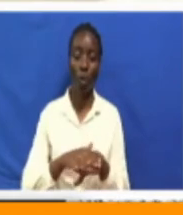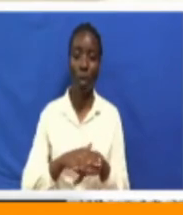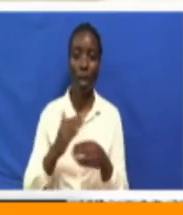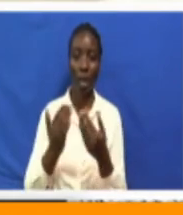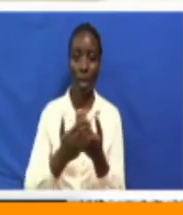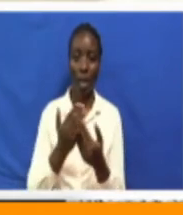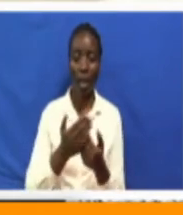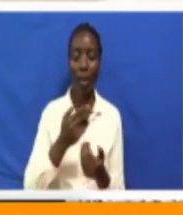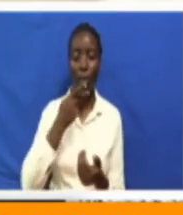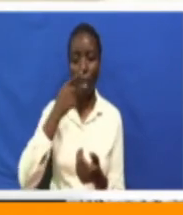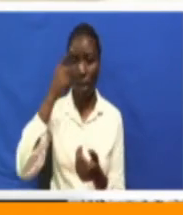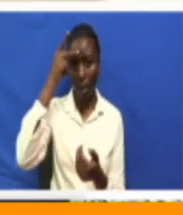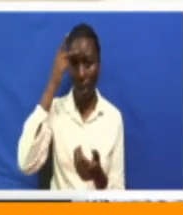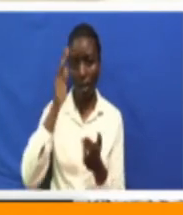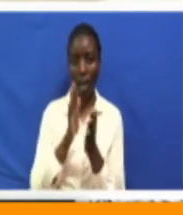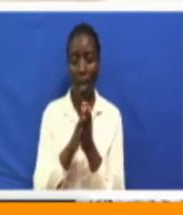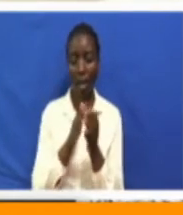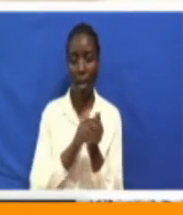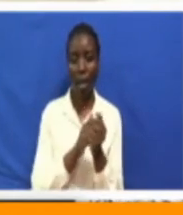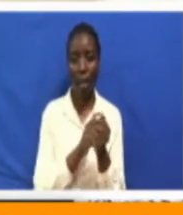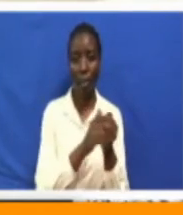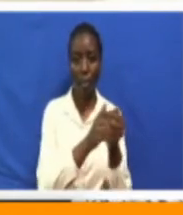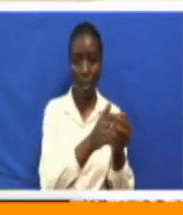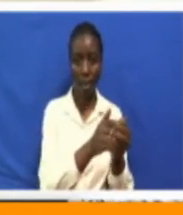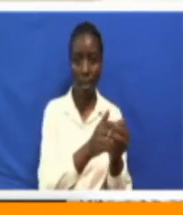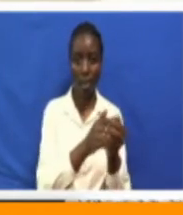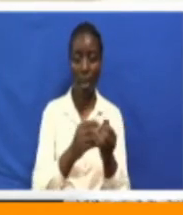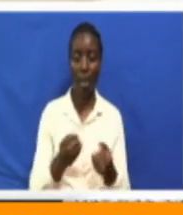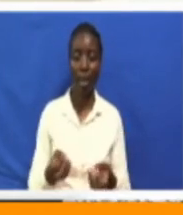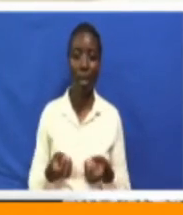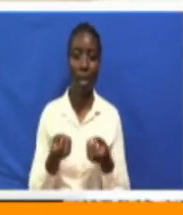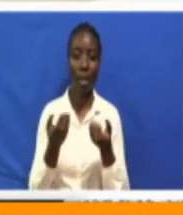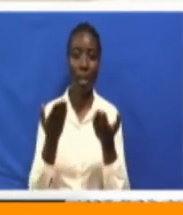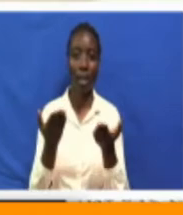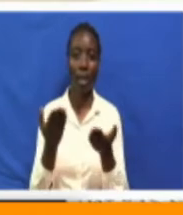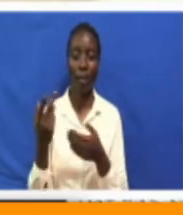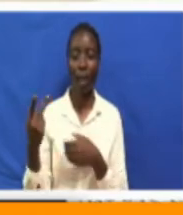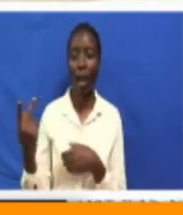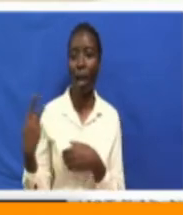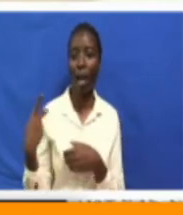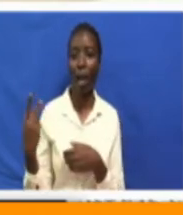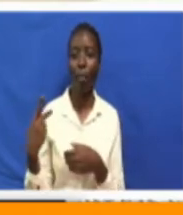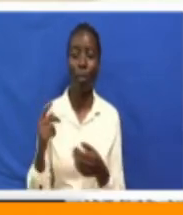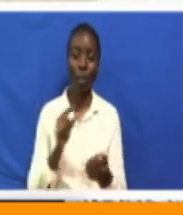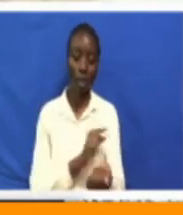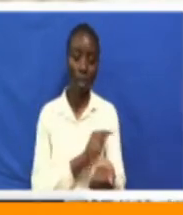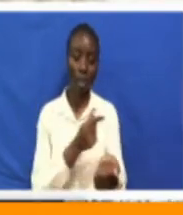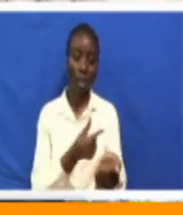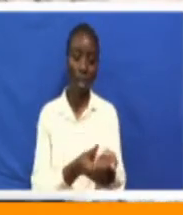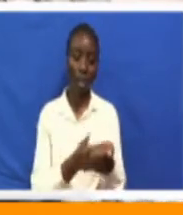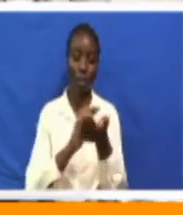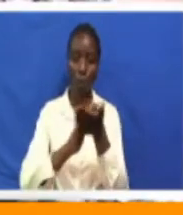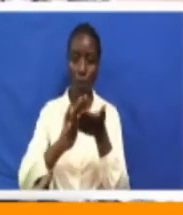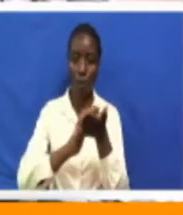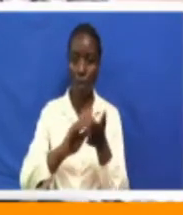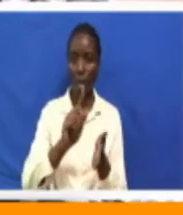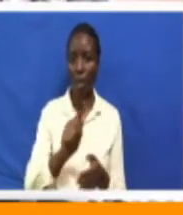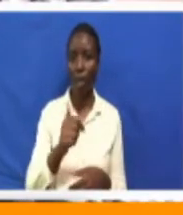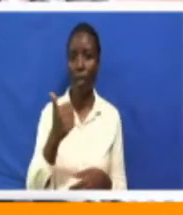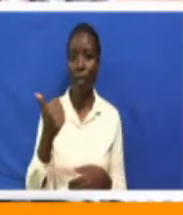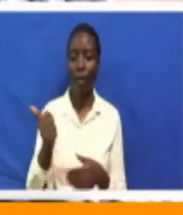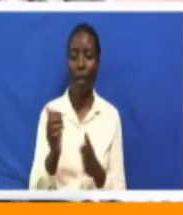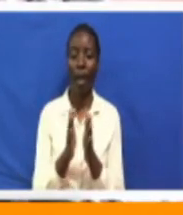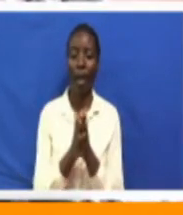and accompaniments give company couples Grace to forgive